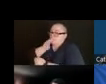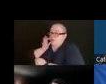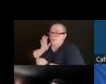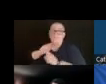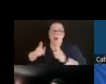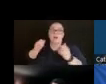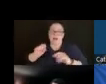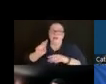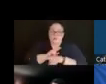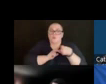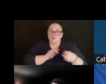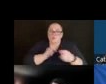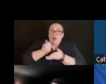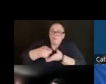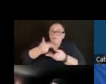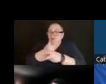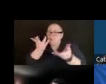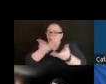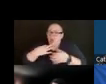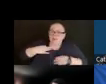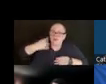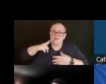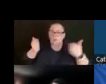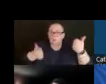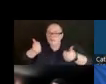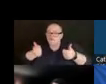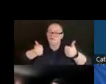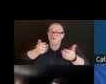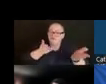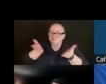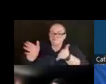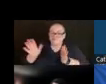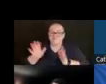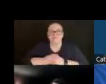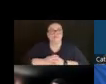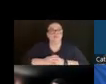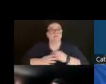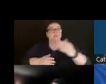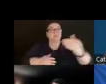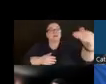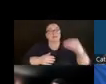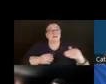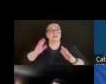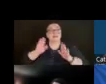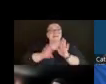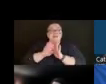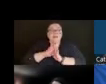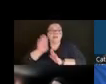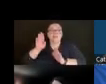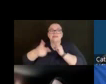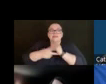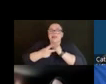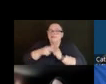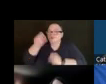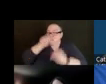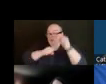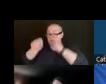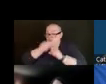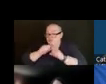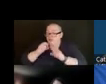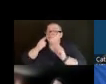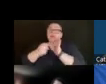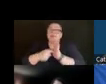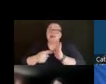Develop a saving strategy. And by saving strategy, I mean things like mom saves the AFC